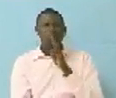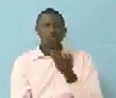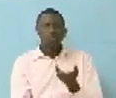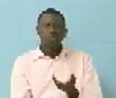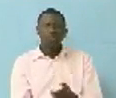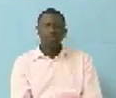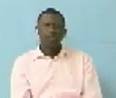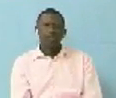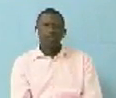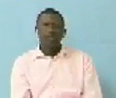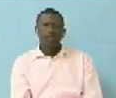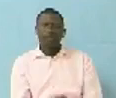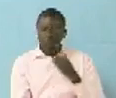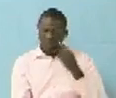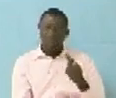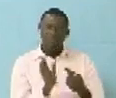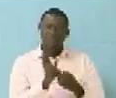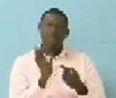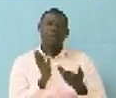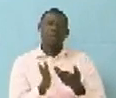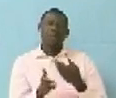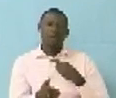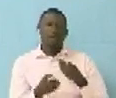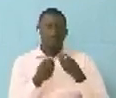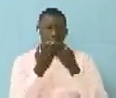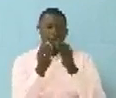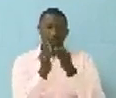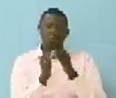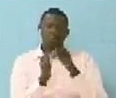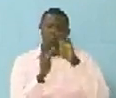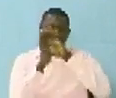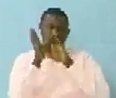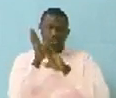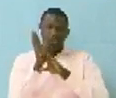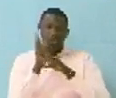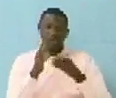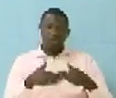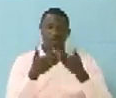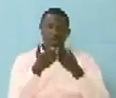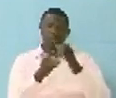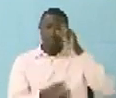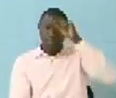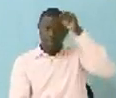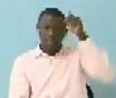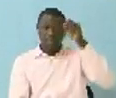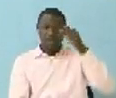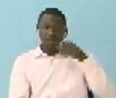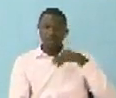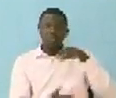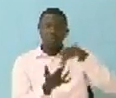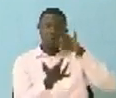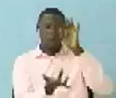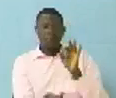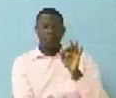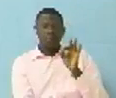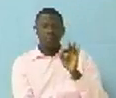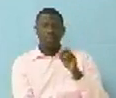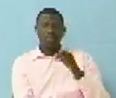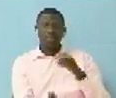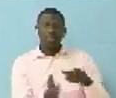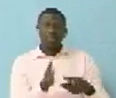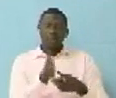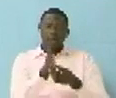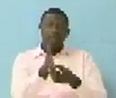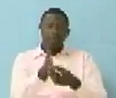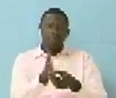But it's established, I told you, the Constitution gave the President the authority to appoint the heads